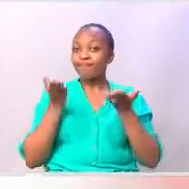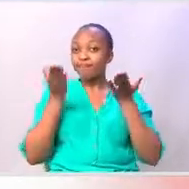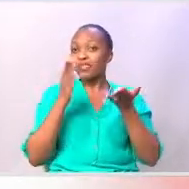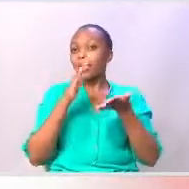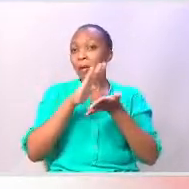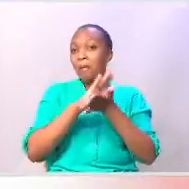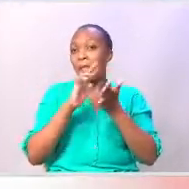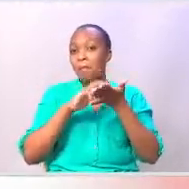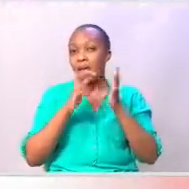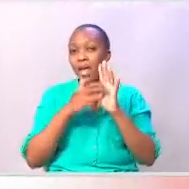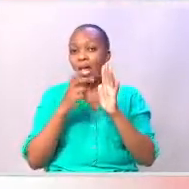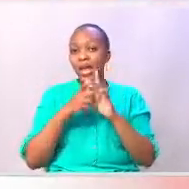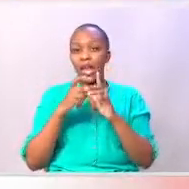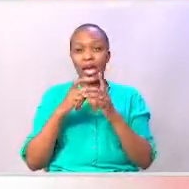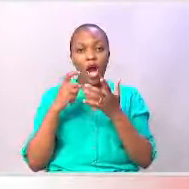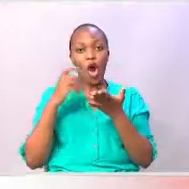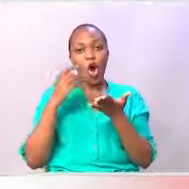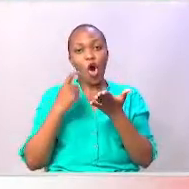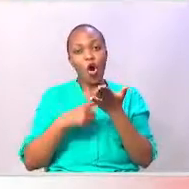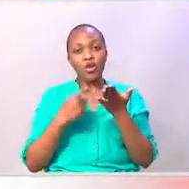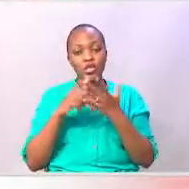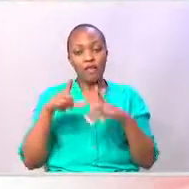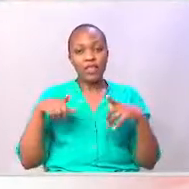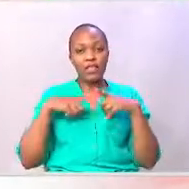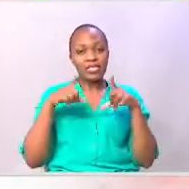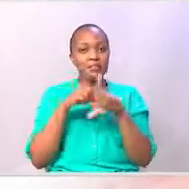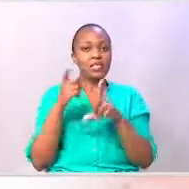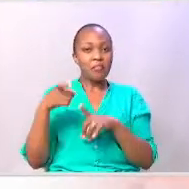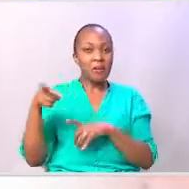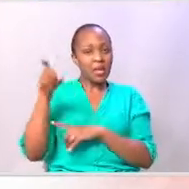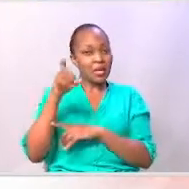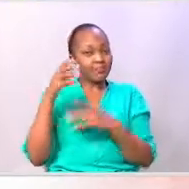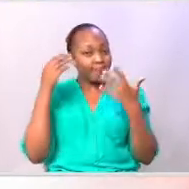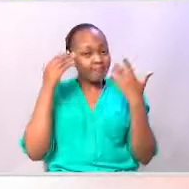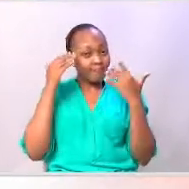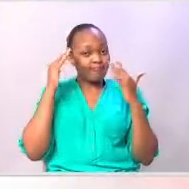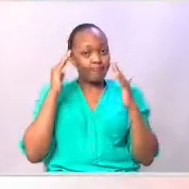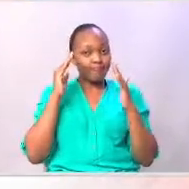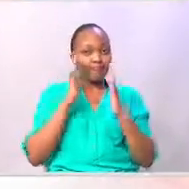Reporting for TV 47 from Nakuru County, my name is Chichi Josephine.